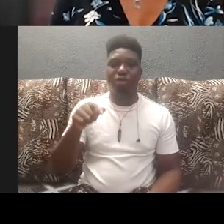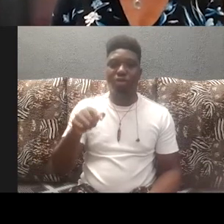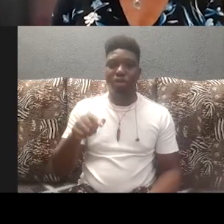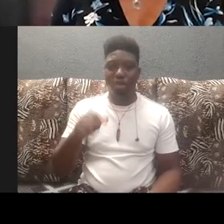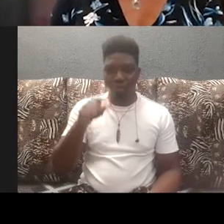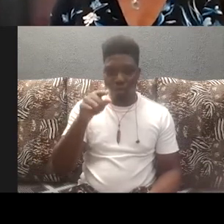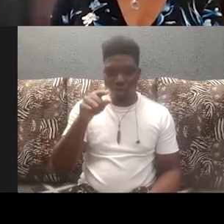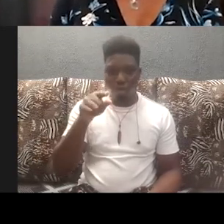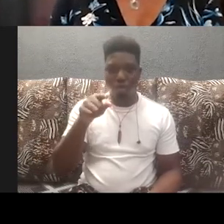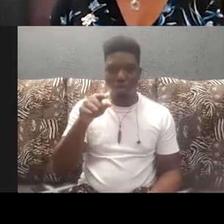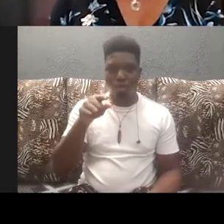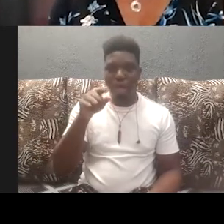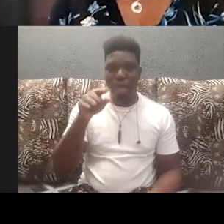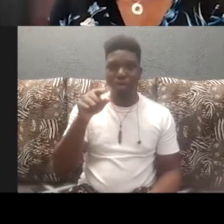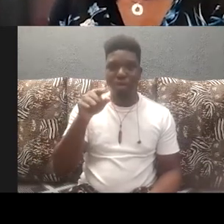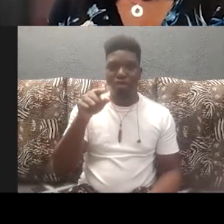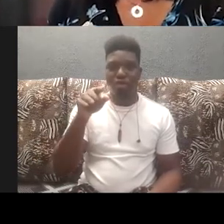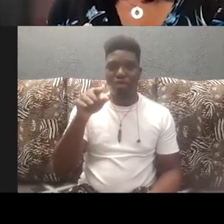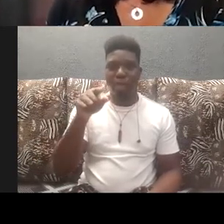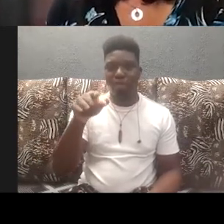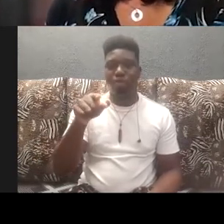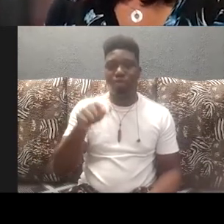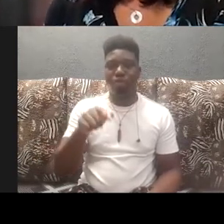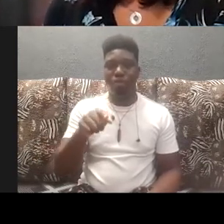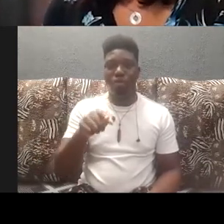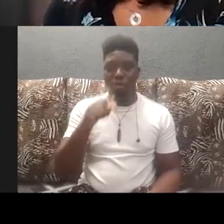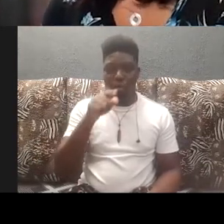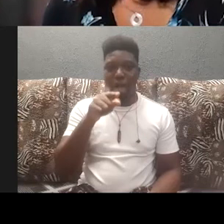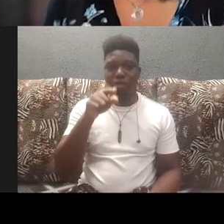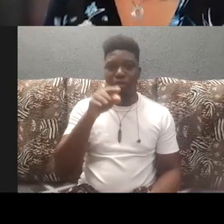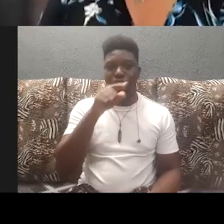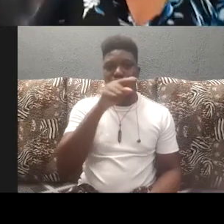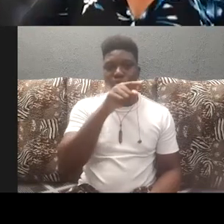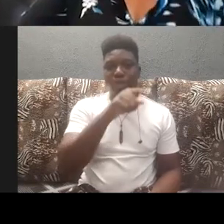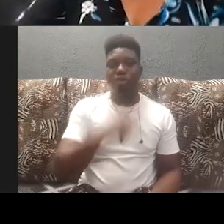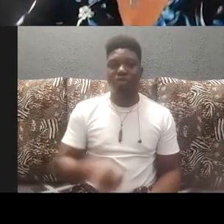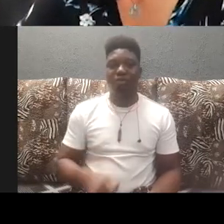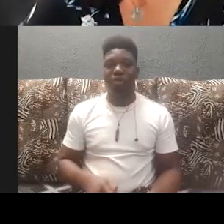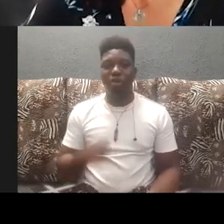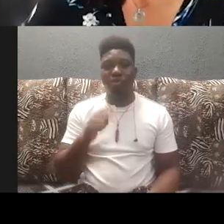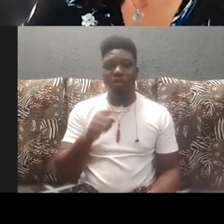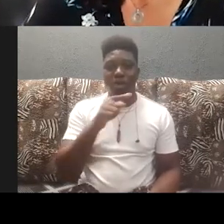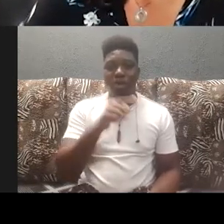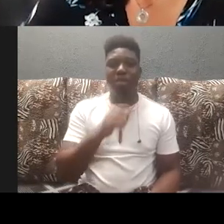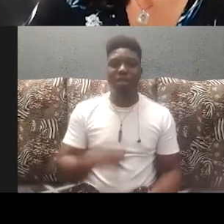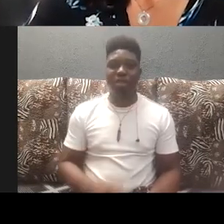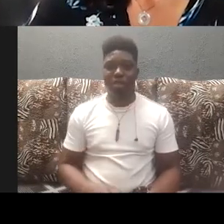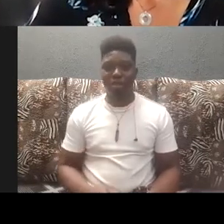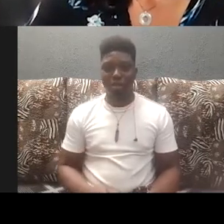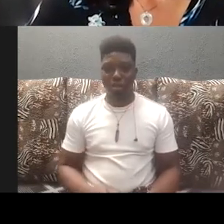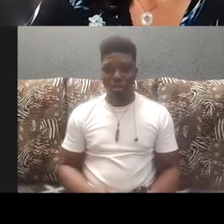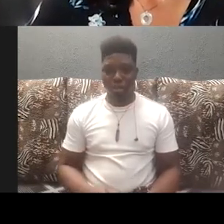the road, if you know you won't like others to do bad to you, why do you need to do bad to such fellow because of his or her